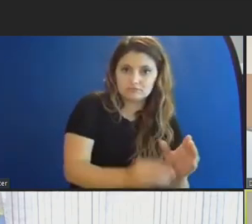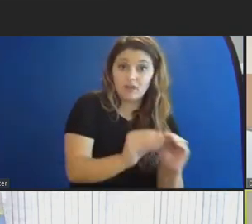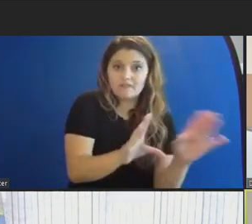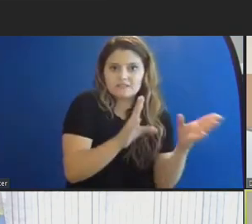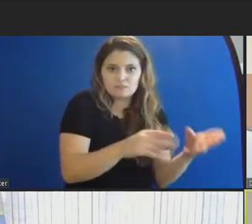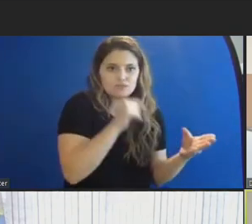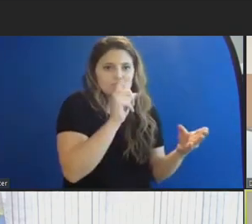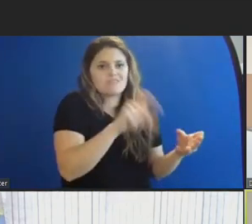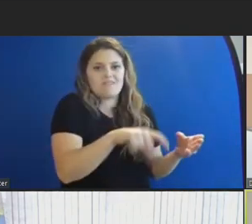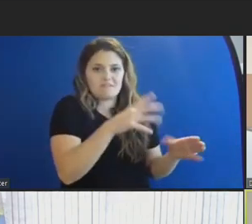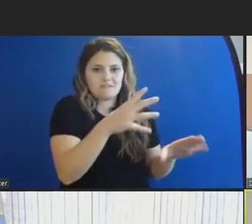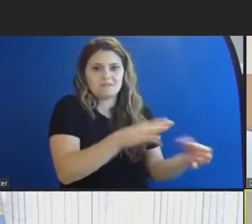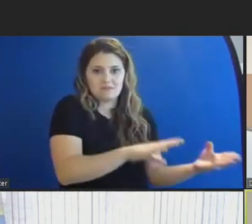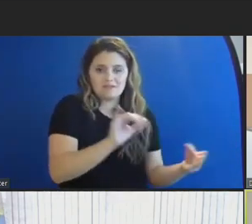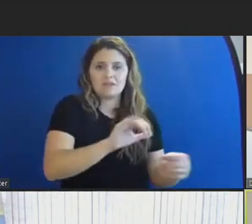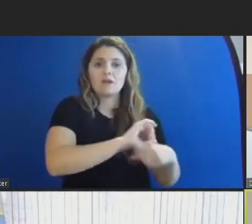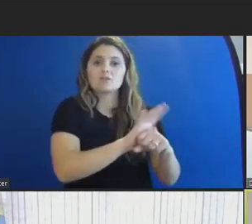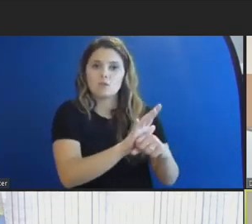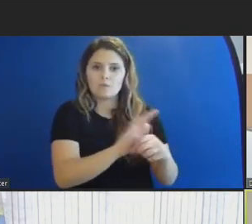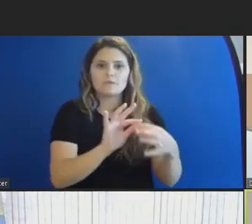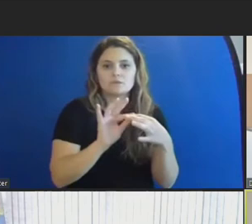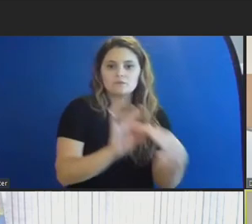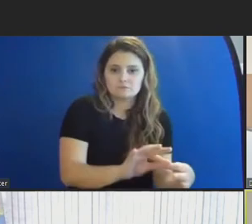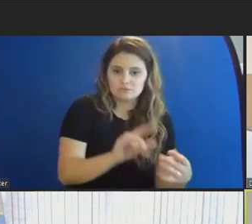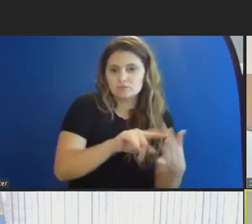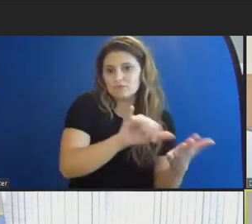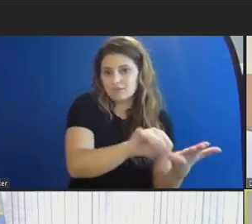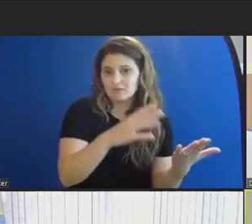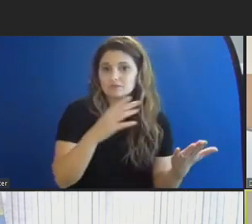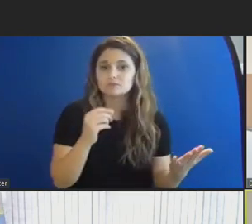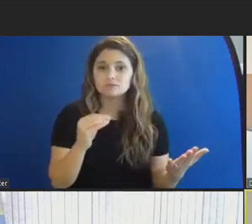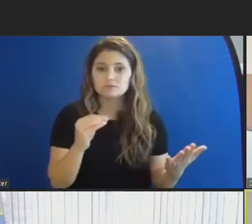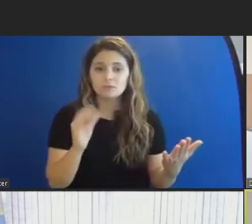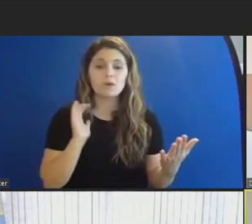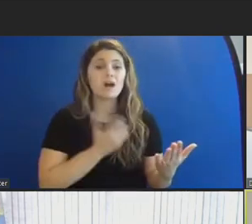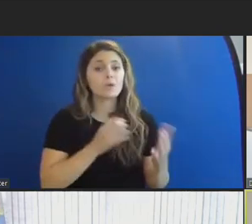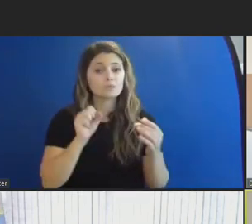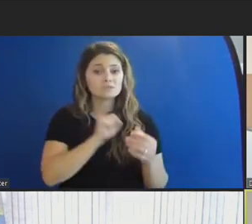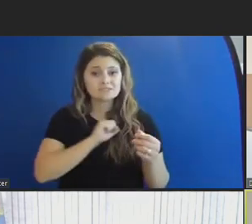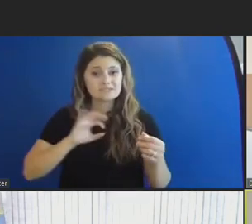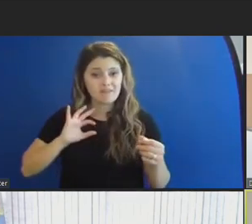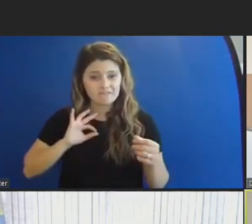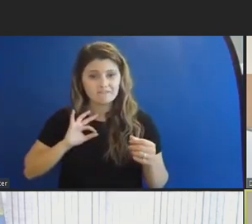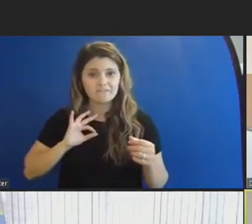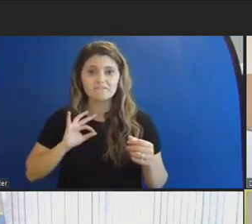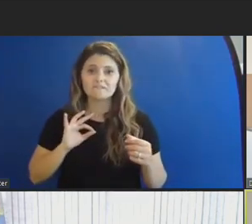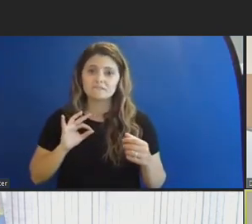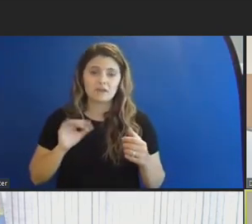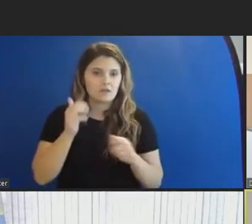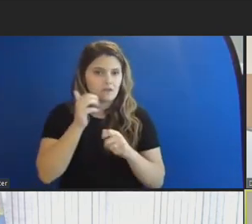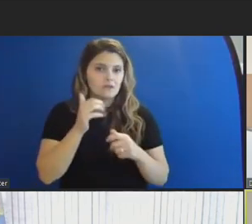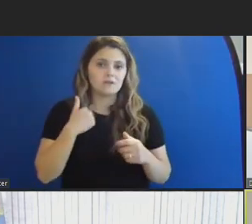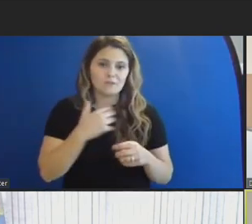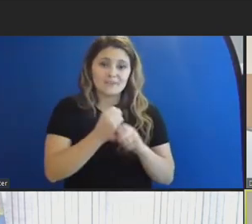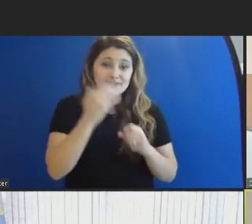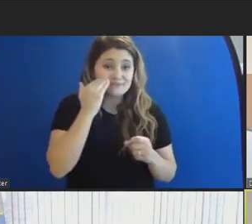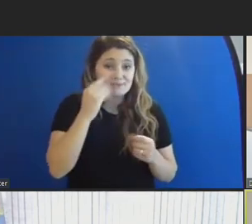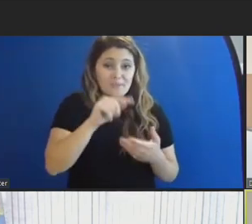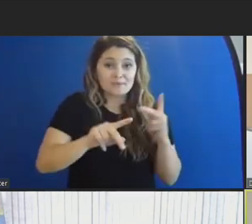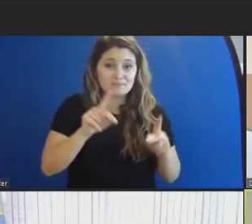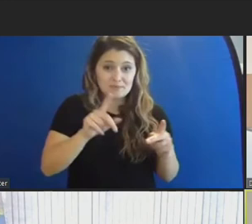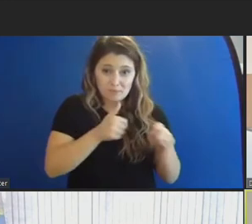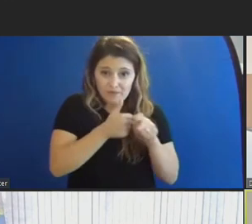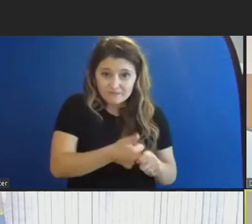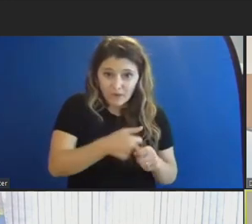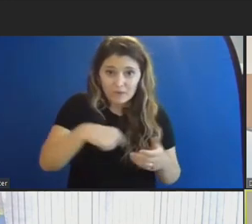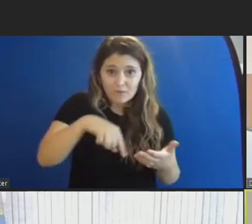It was COVID that contributed to that. And our staff take, you know, every time we get to know these individuals as we're following